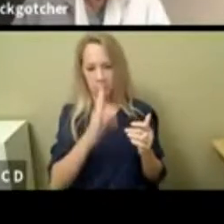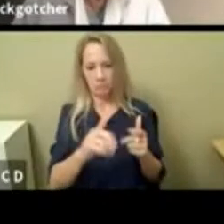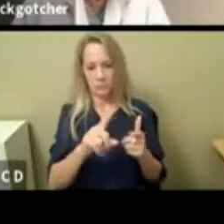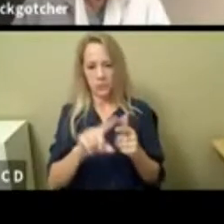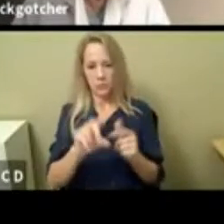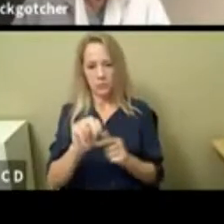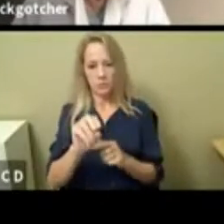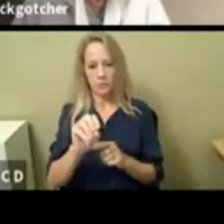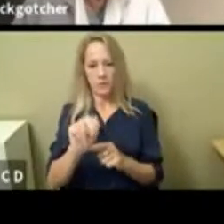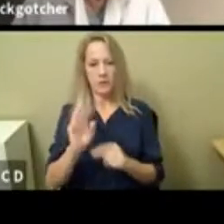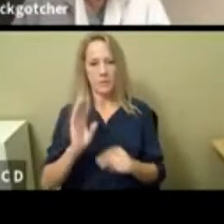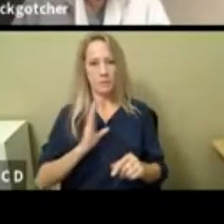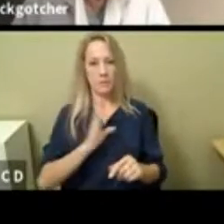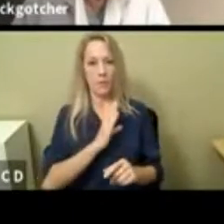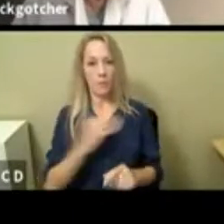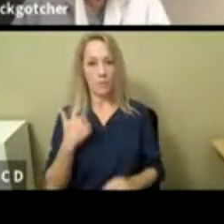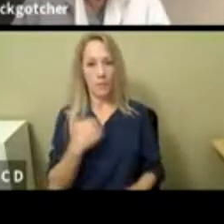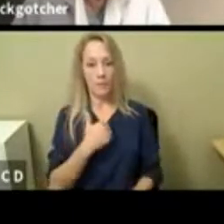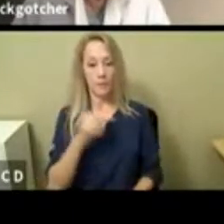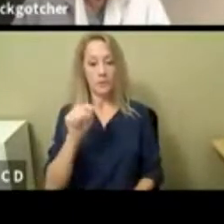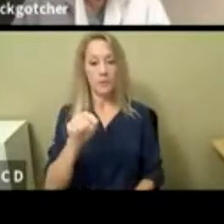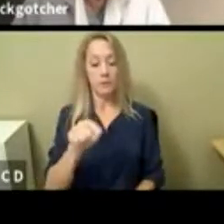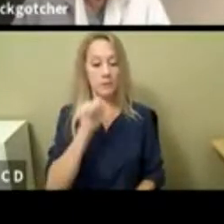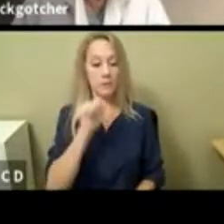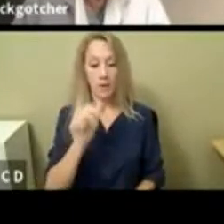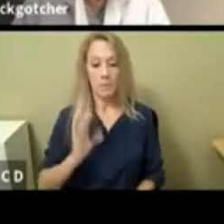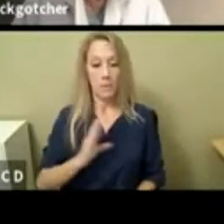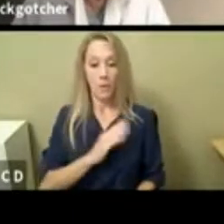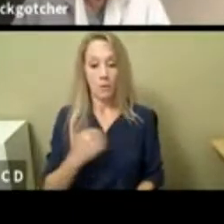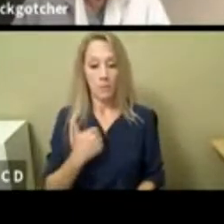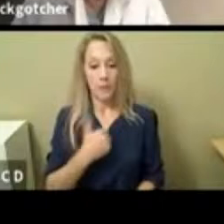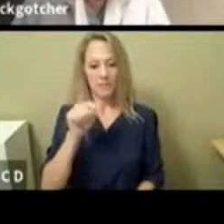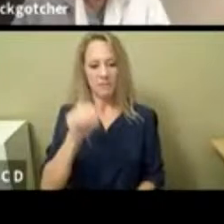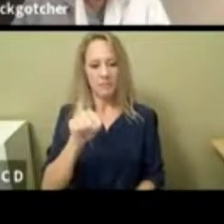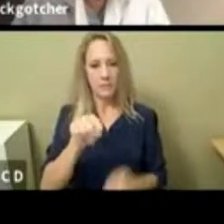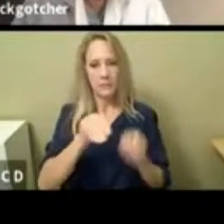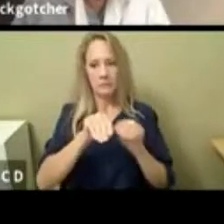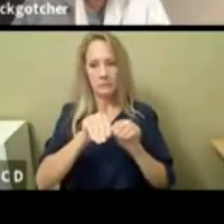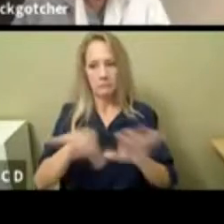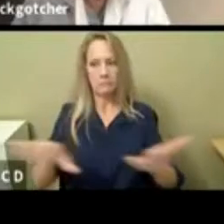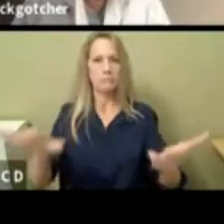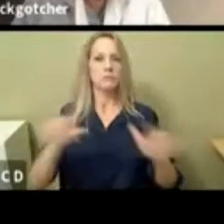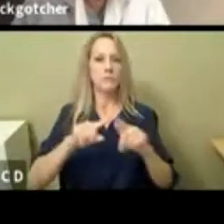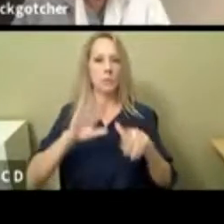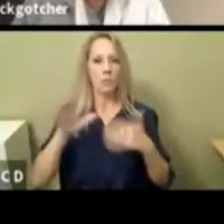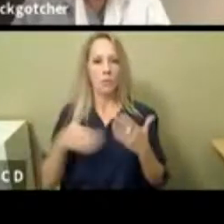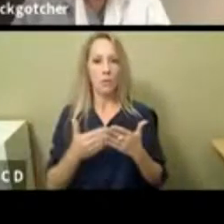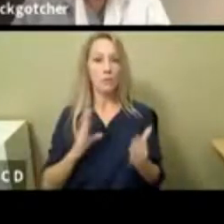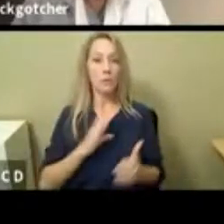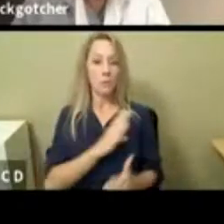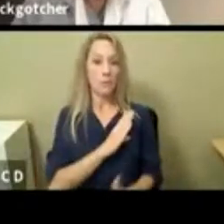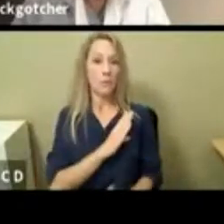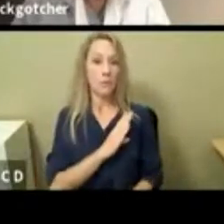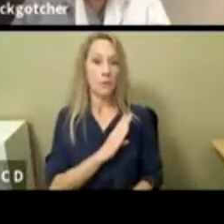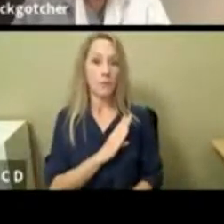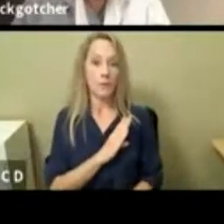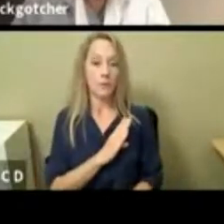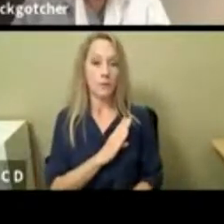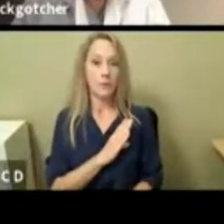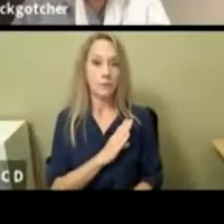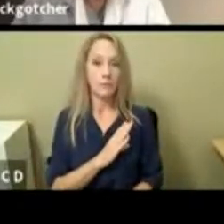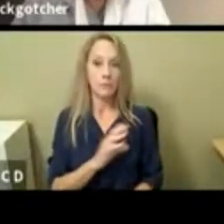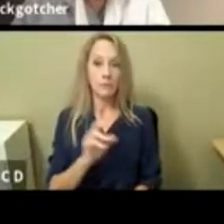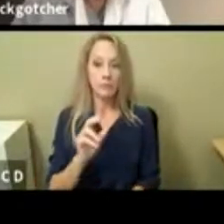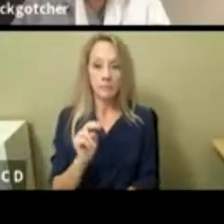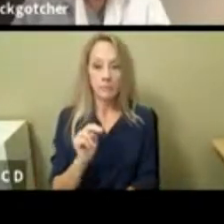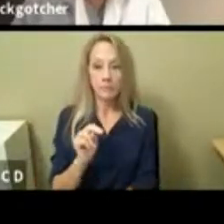member, and then that non-board member distributes it to all the board. And I'll tell you, as you've seen probably